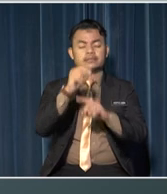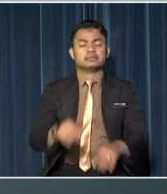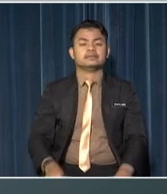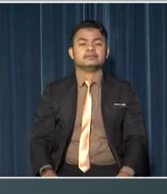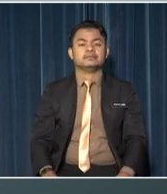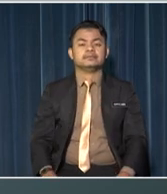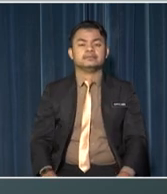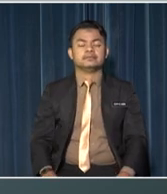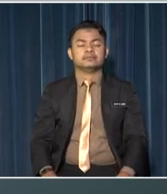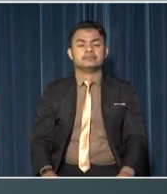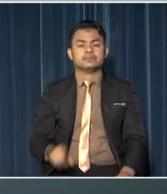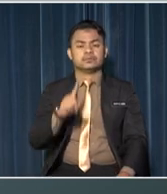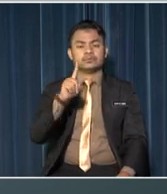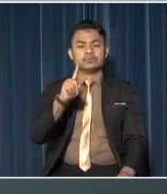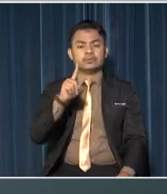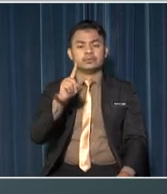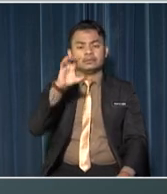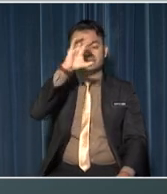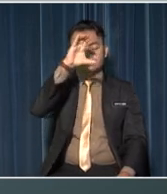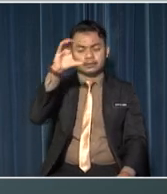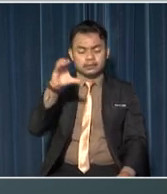1 curved face,